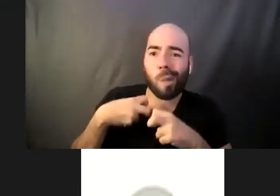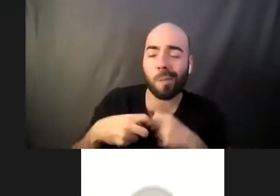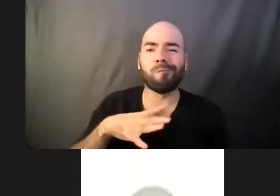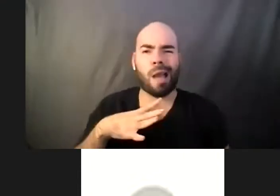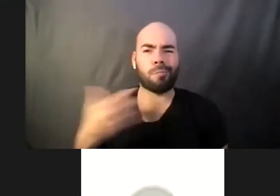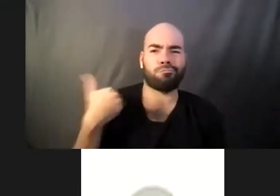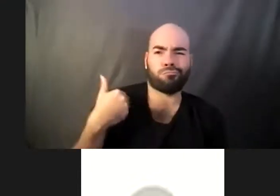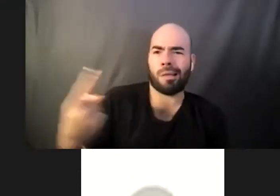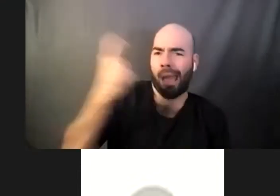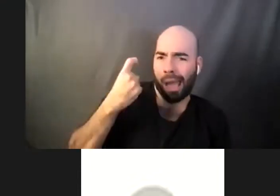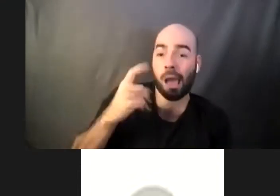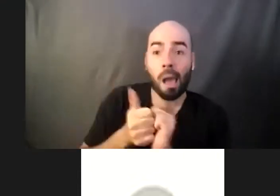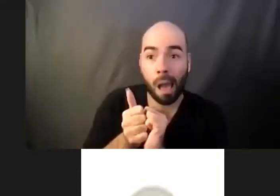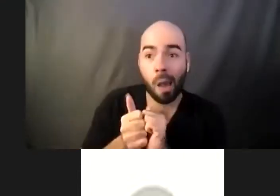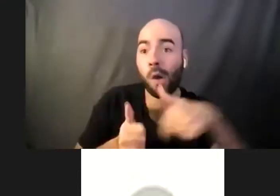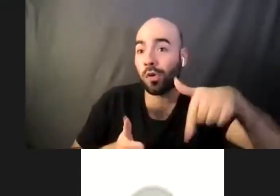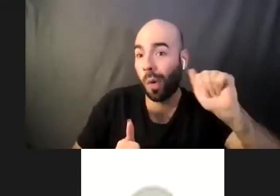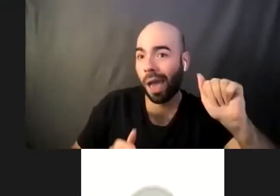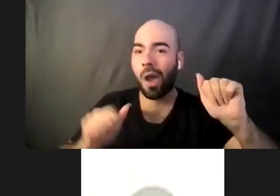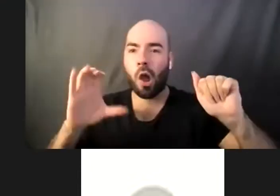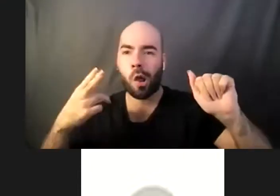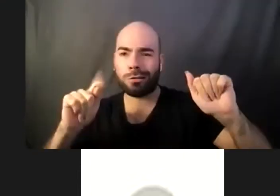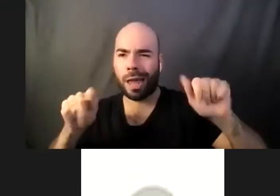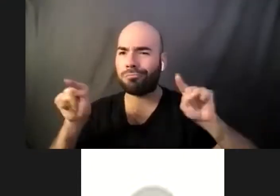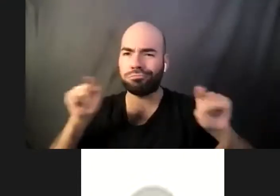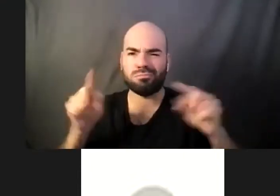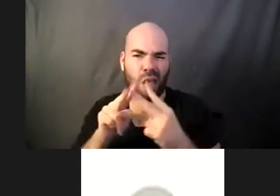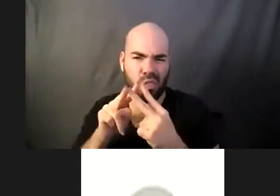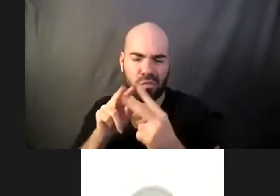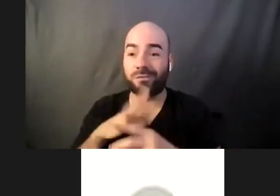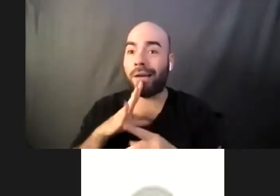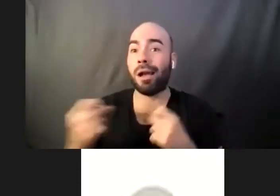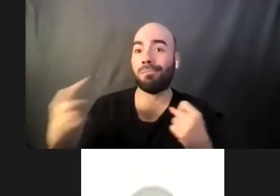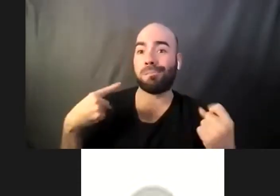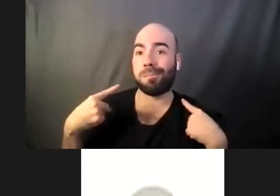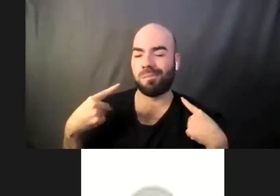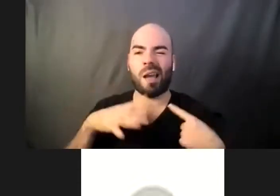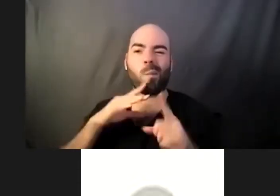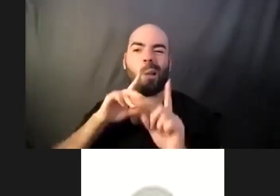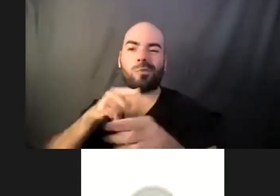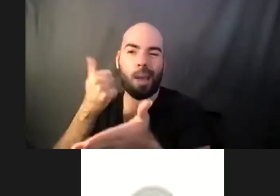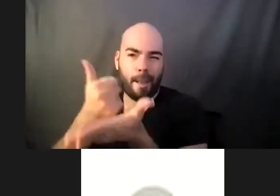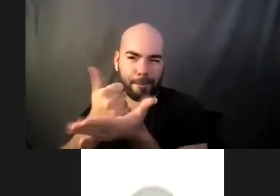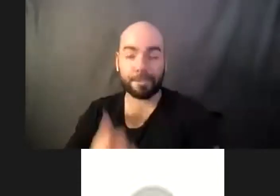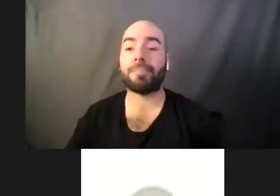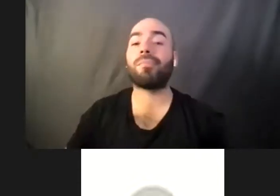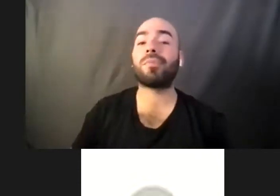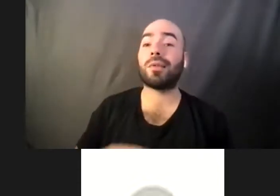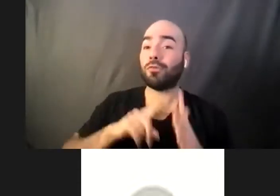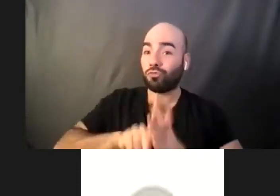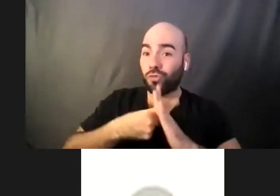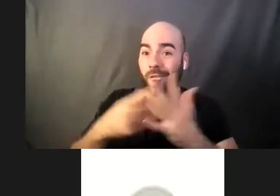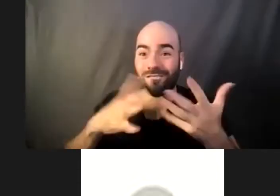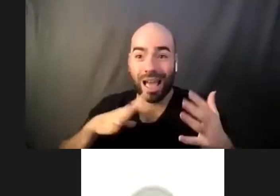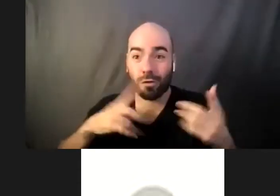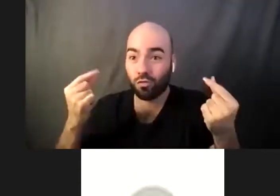the chat box or the Q&A box, and Navin and I will answer them. So to start, I'd like to introduce everyone and